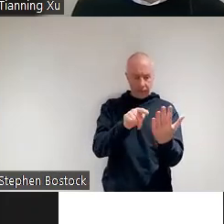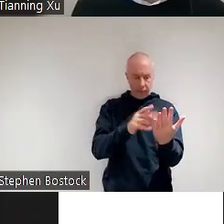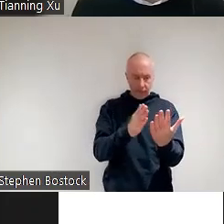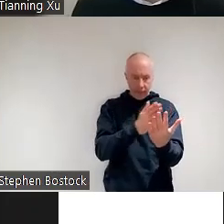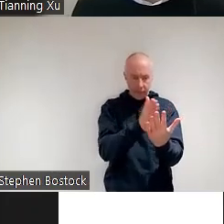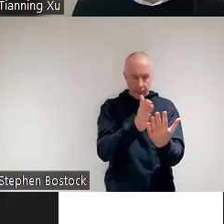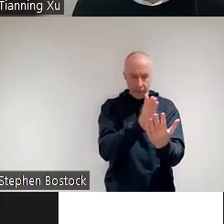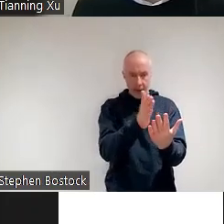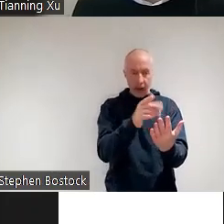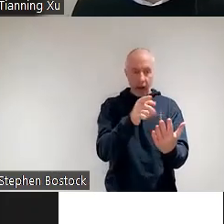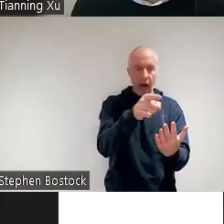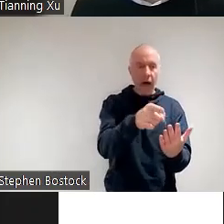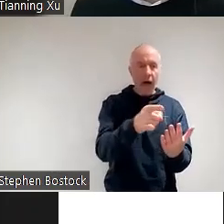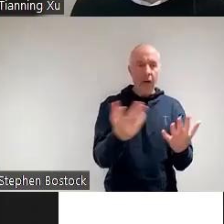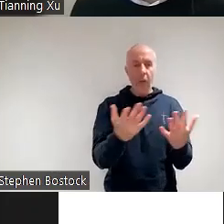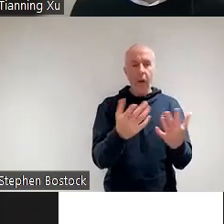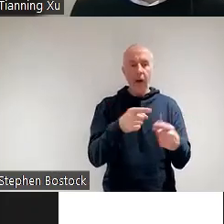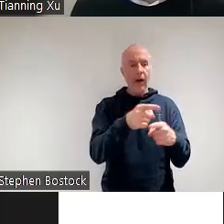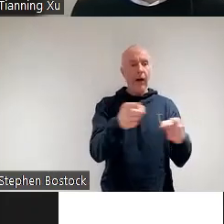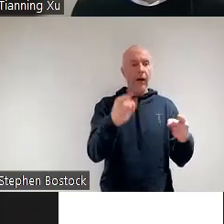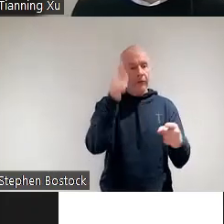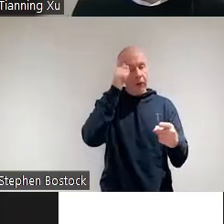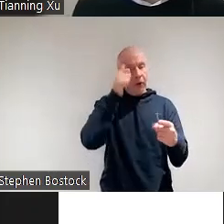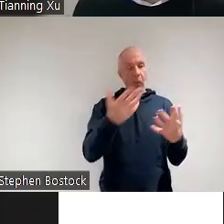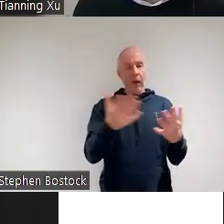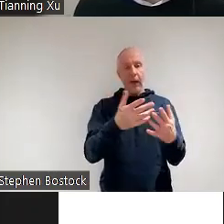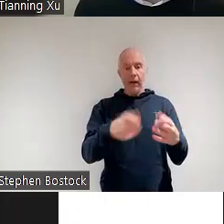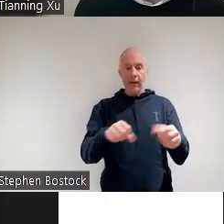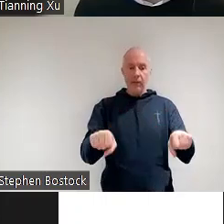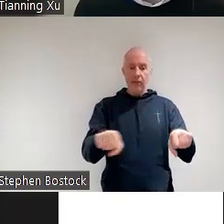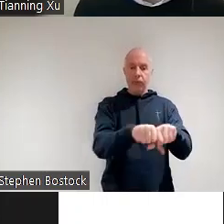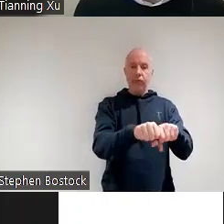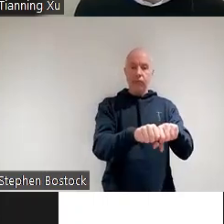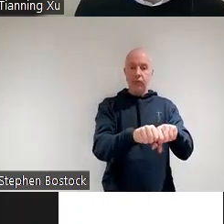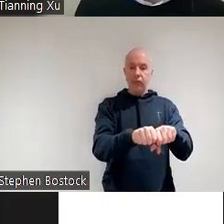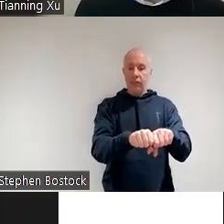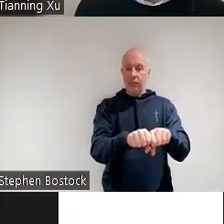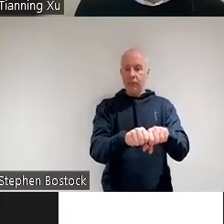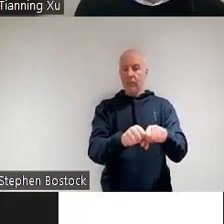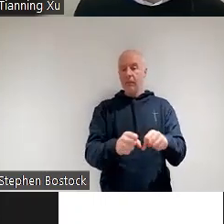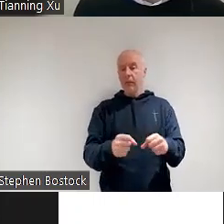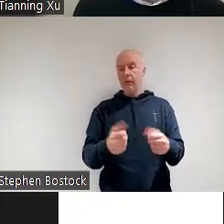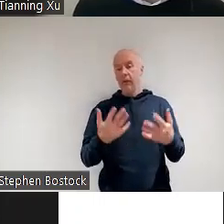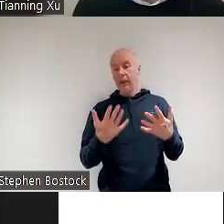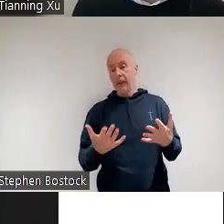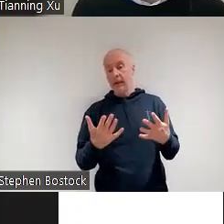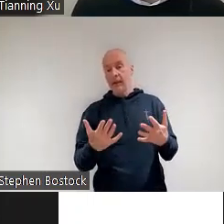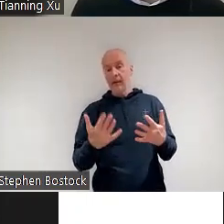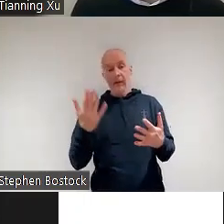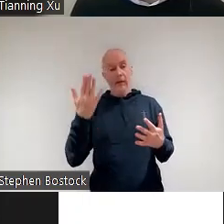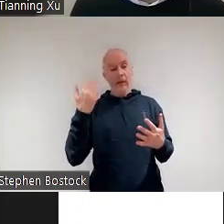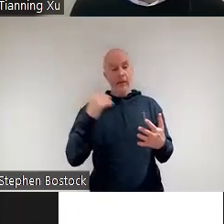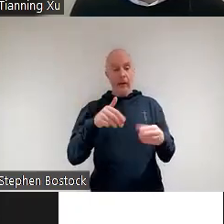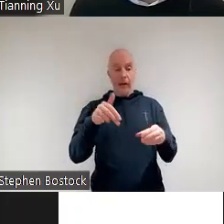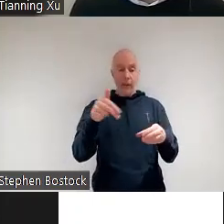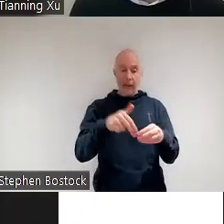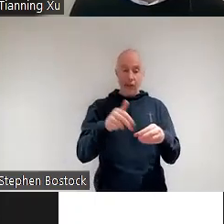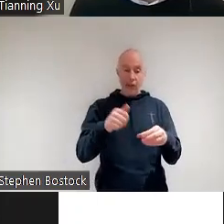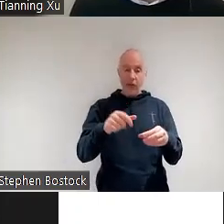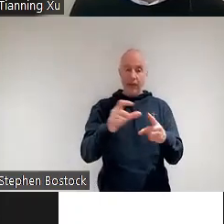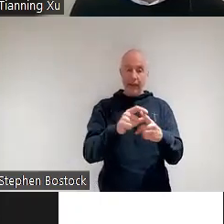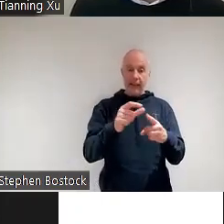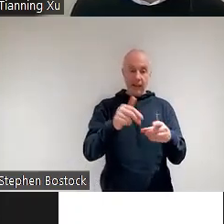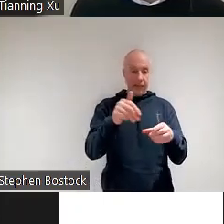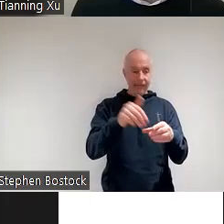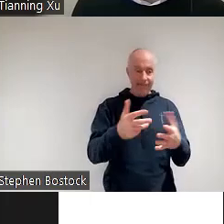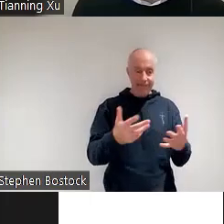use that in the past, right, when you were driving a petrol or diesel vehicle. But now you need, because the chargers is basically everywhere. So